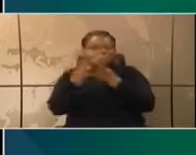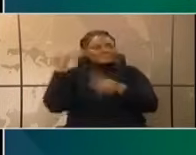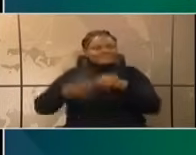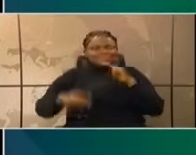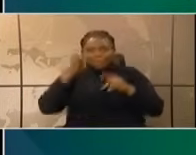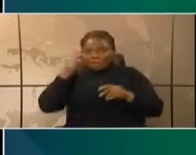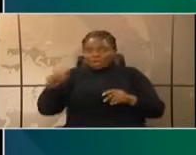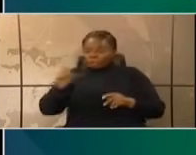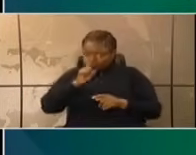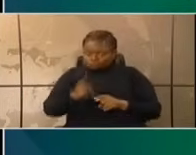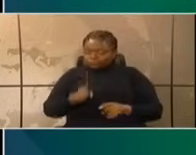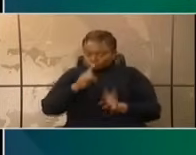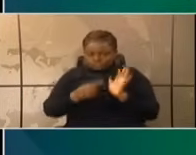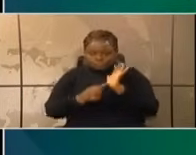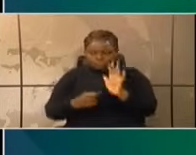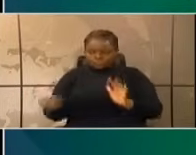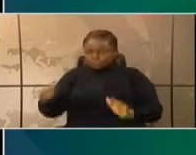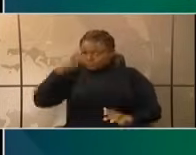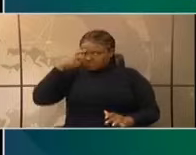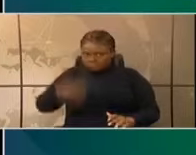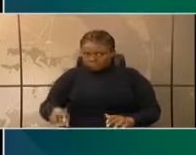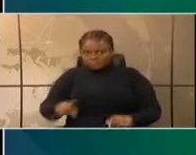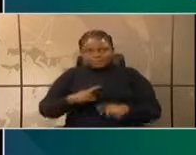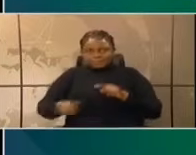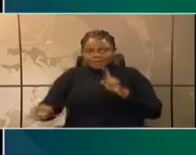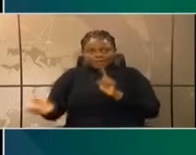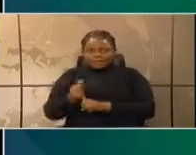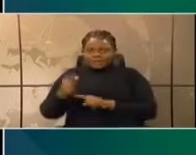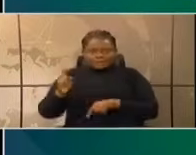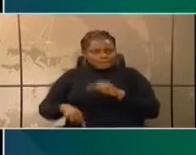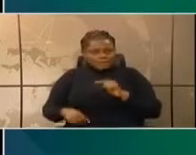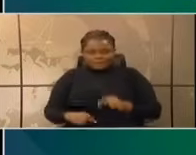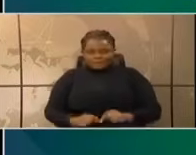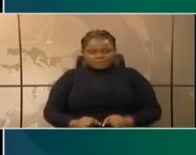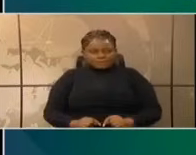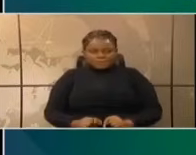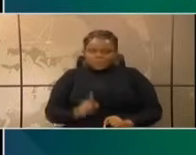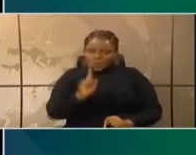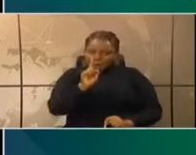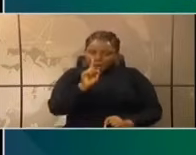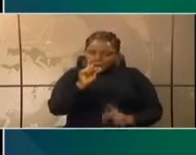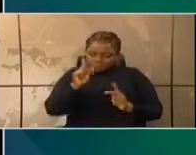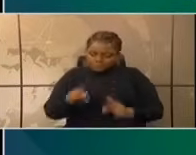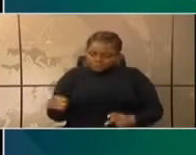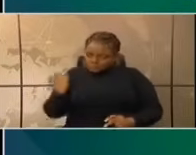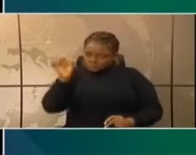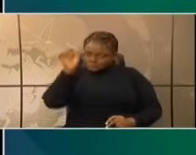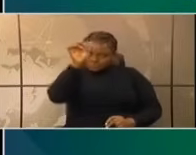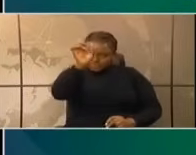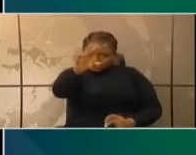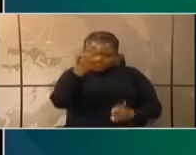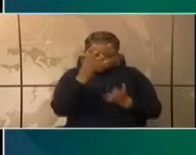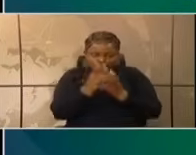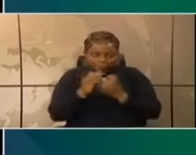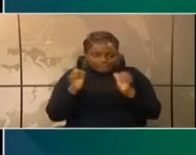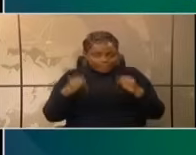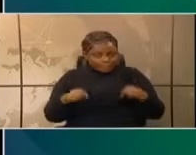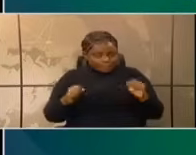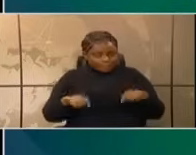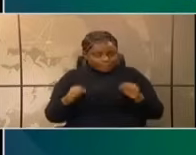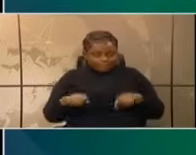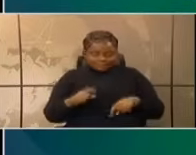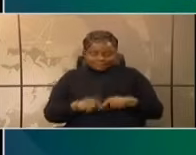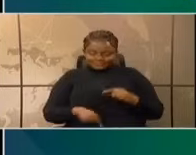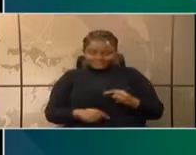Wawa atoto abanya sasi. Obetu ya chiba kupe kwa tu. It's a daybreak. It's a daybreak.